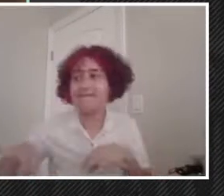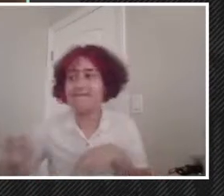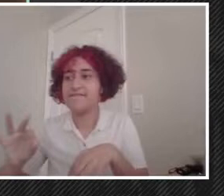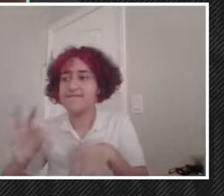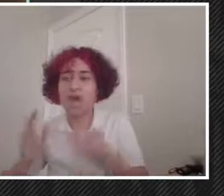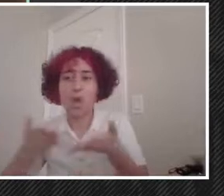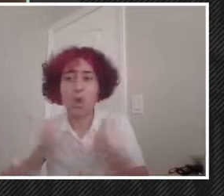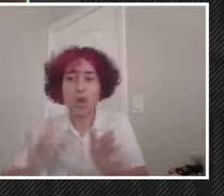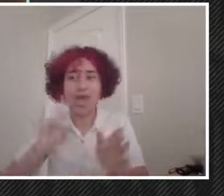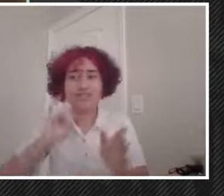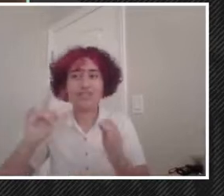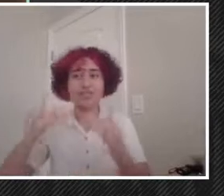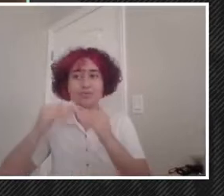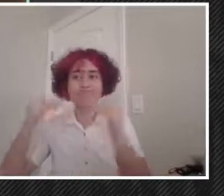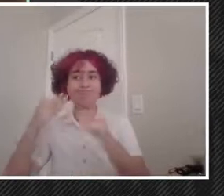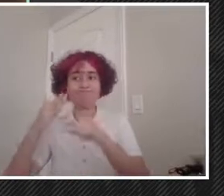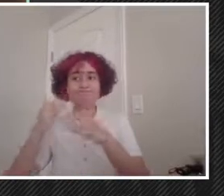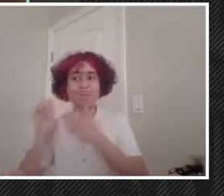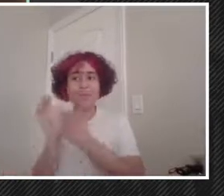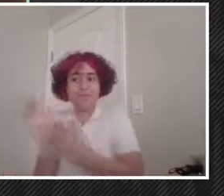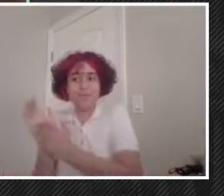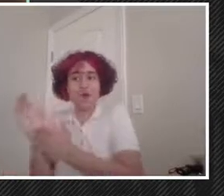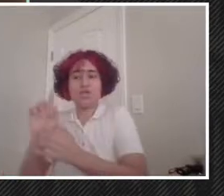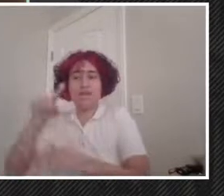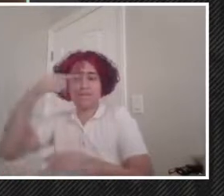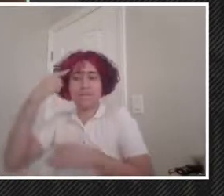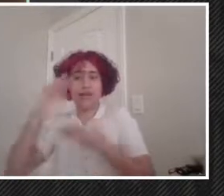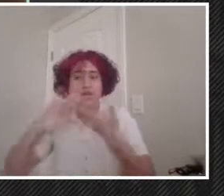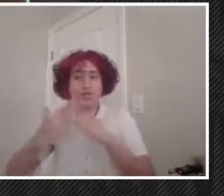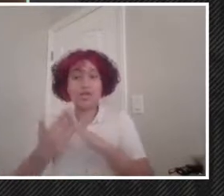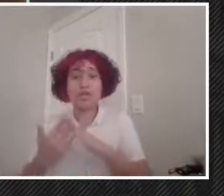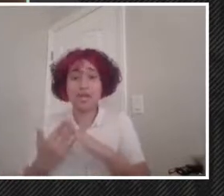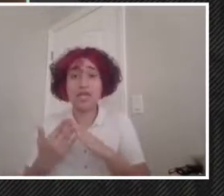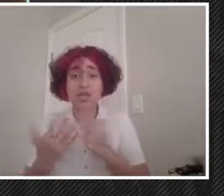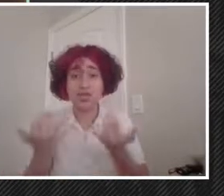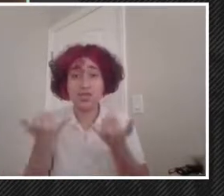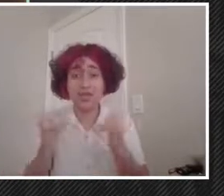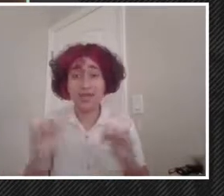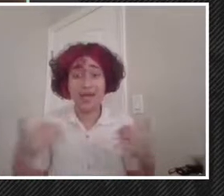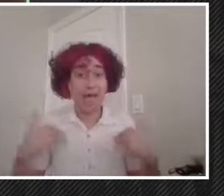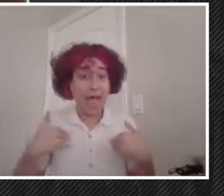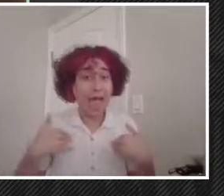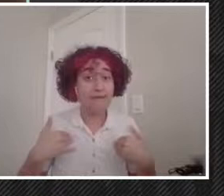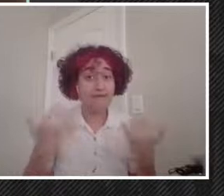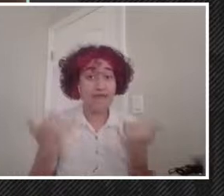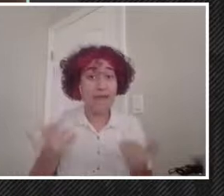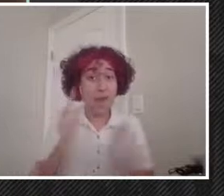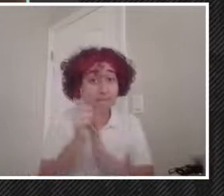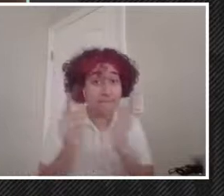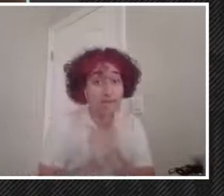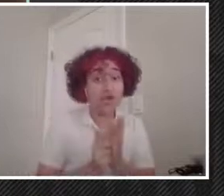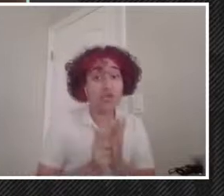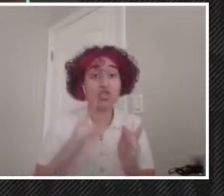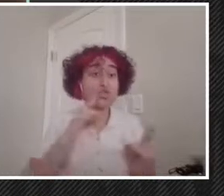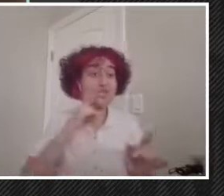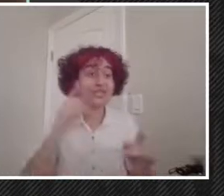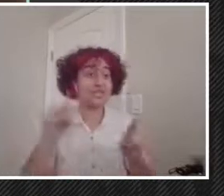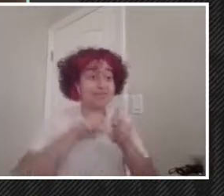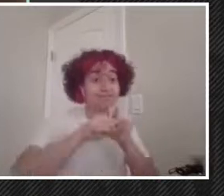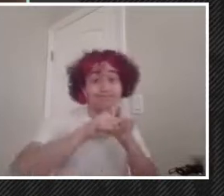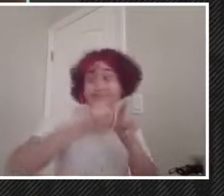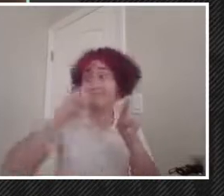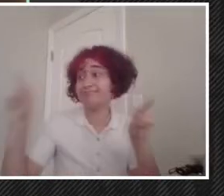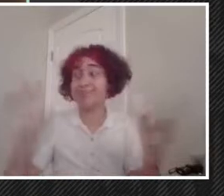hasn't stopped. We have current policies on our books that you can draw a straight line from the plantations to the mass incarceration. You can draw a